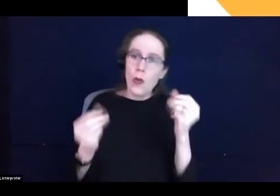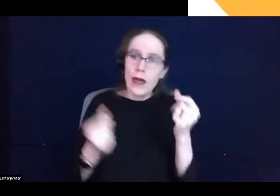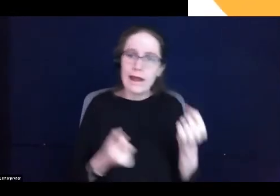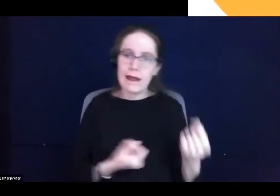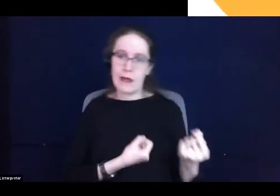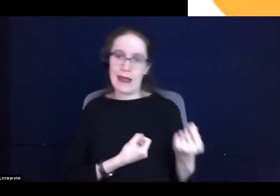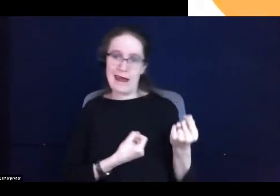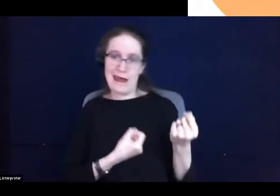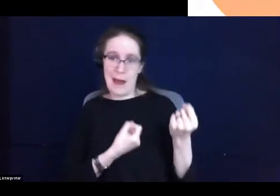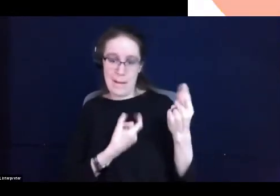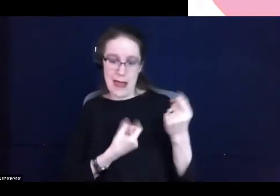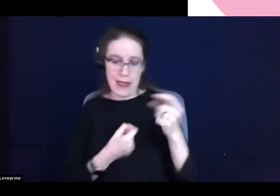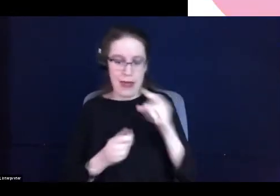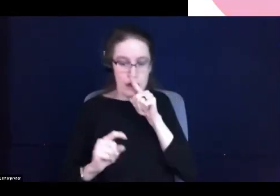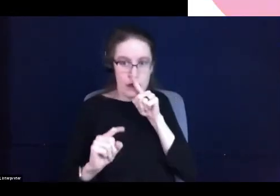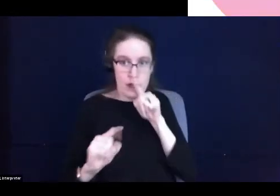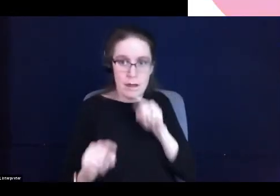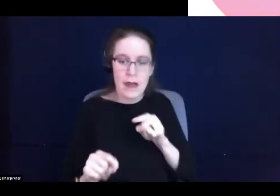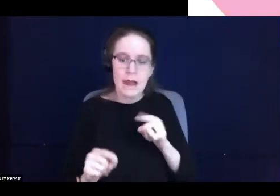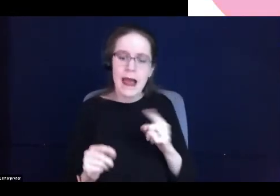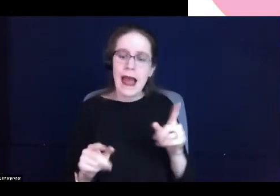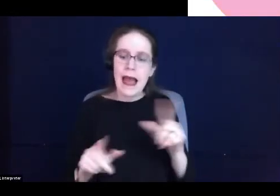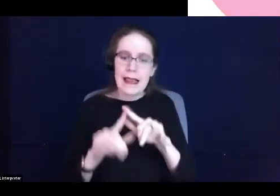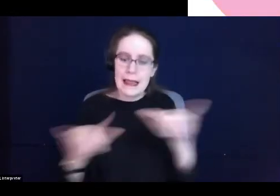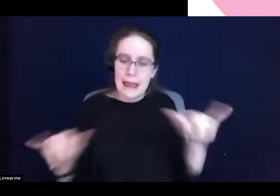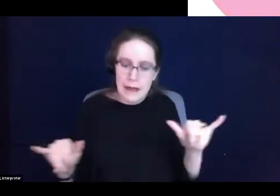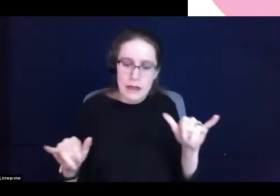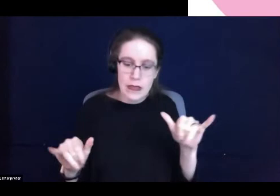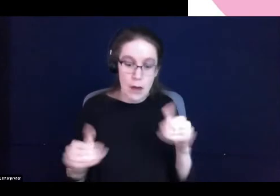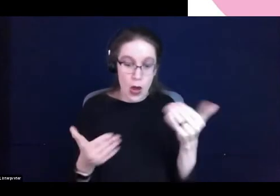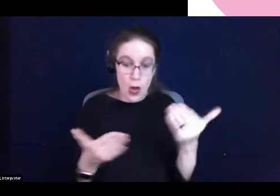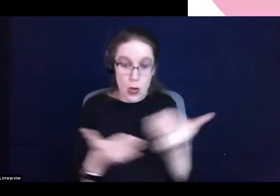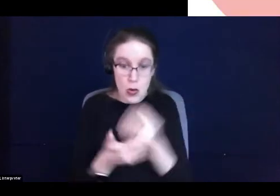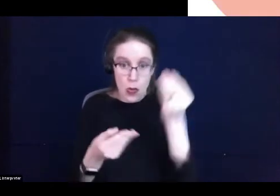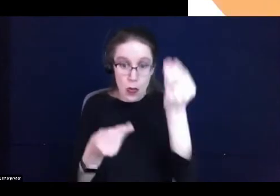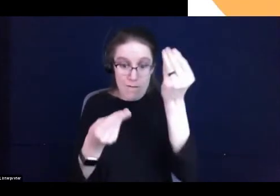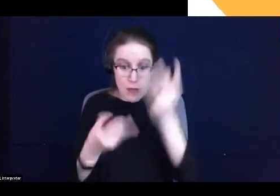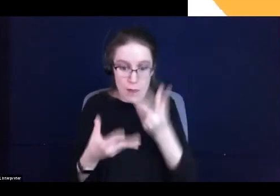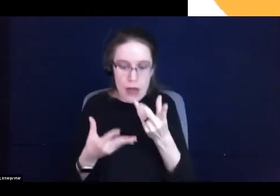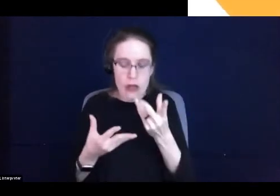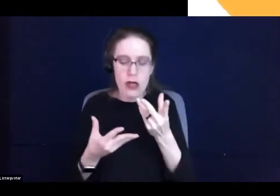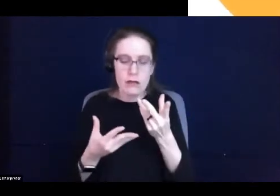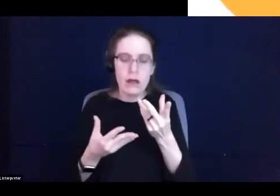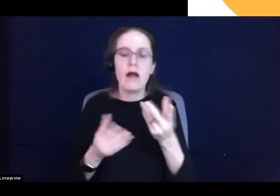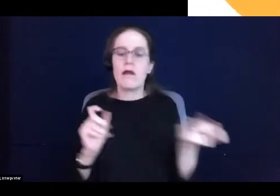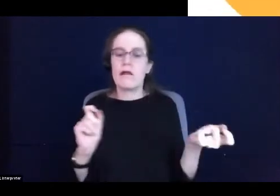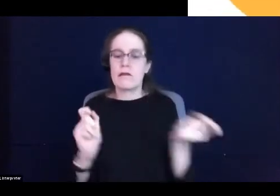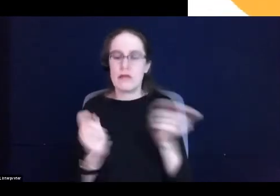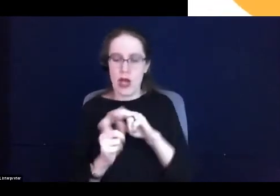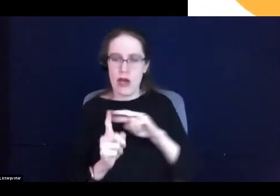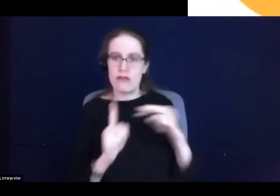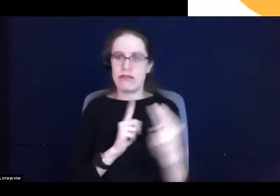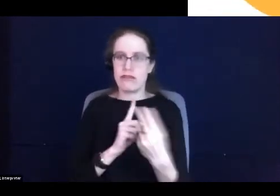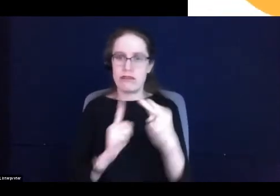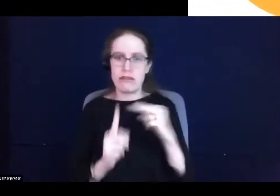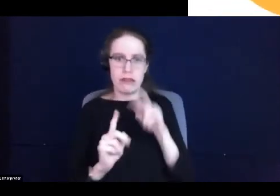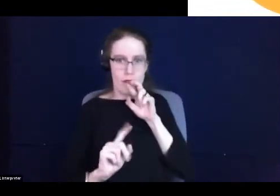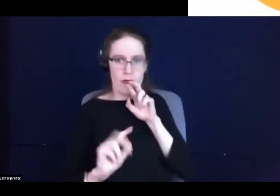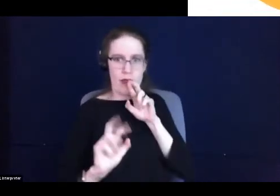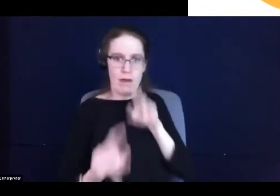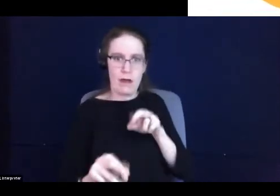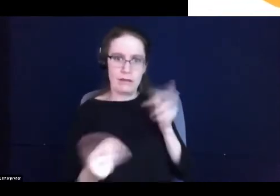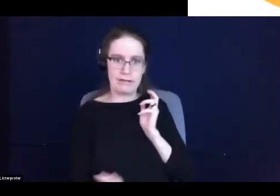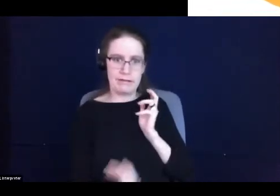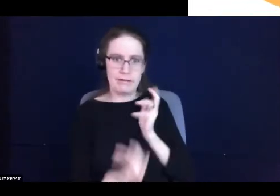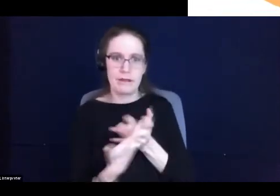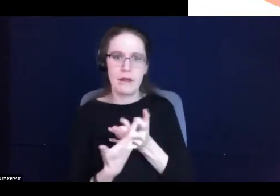being really ready to reevaluate with each new piece of information. Sexual violence advocates also know the difference